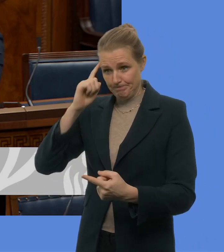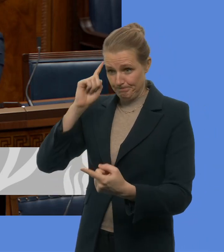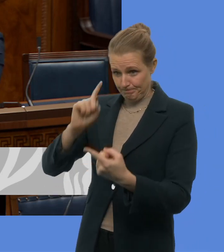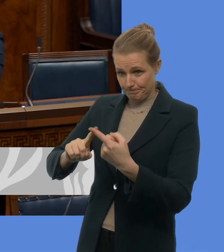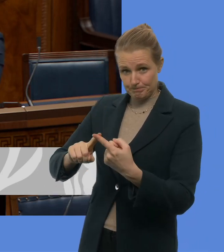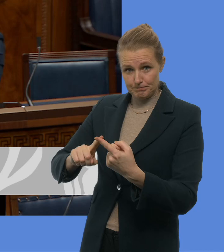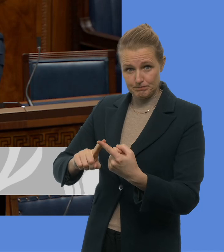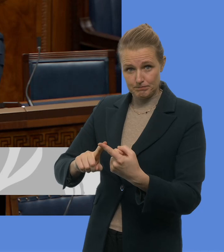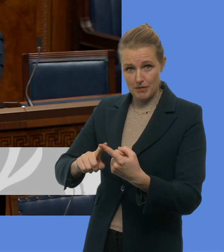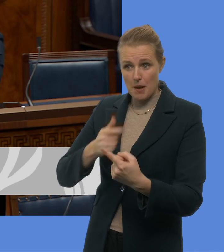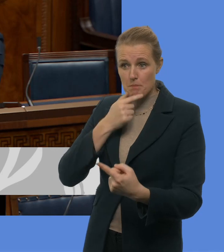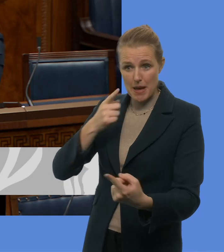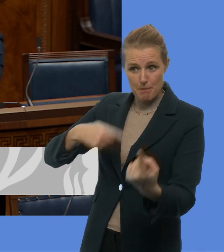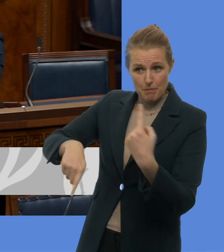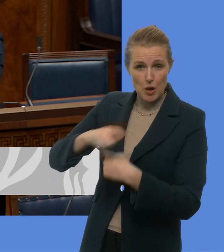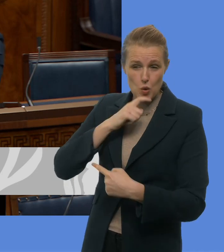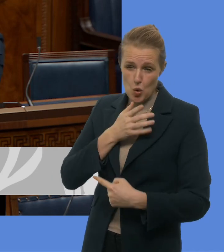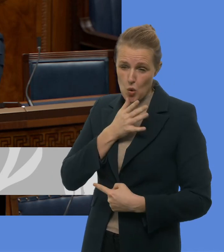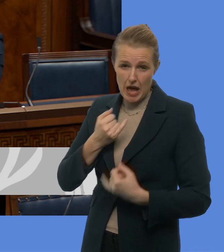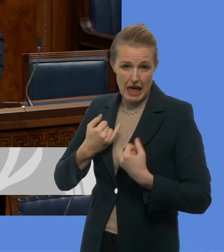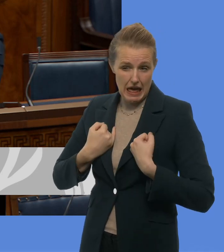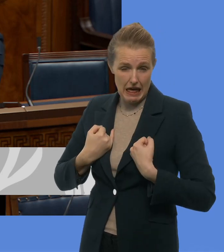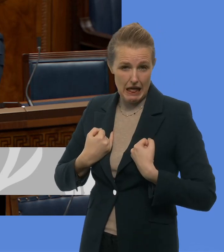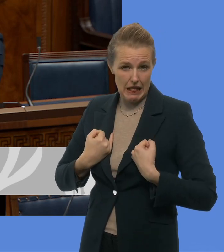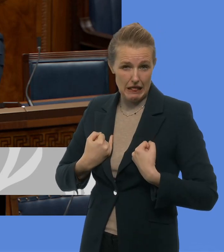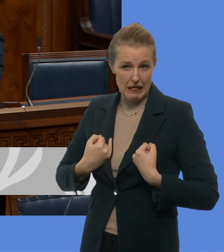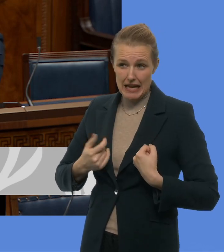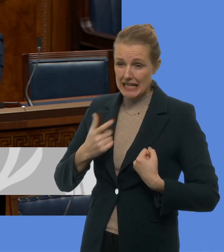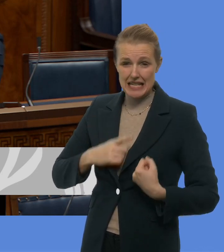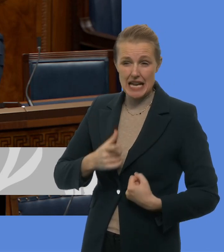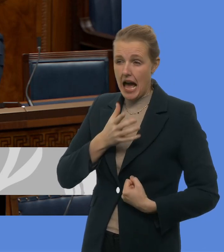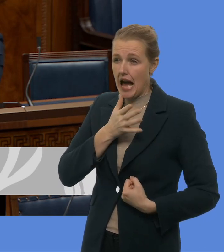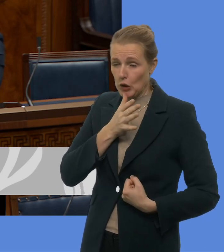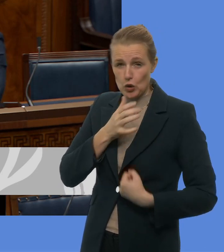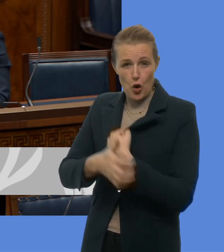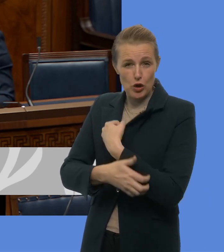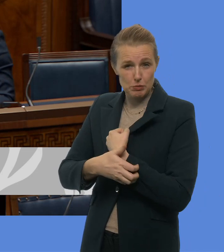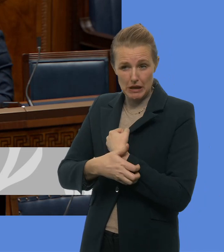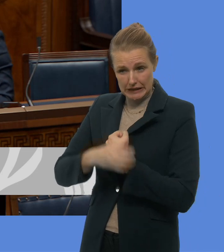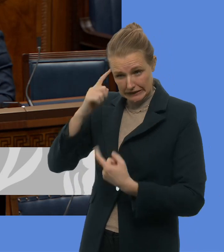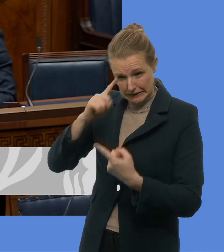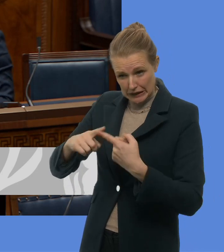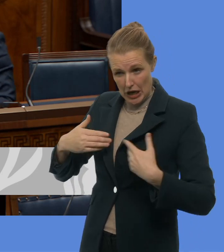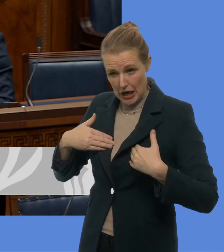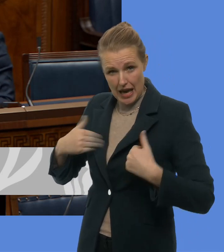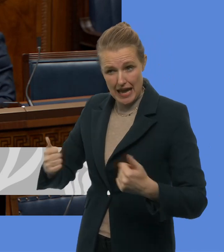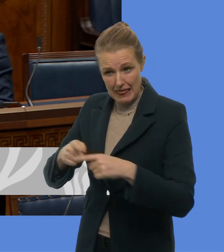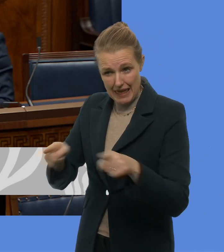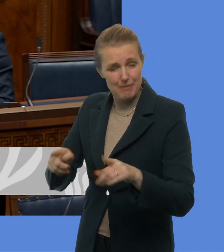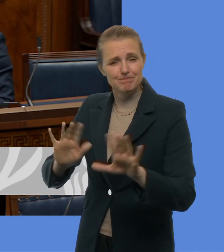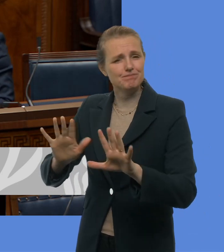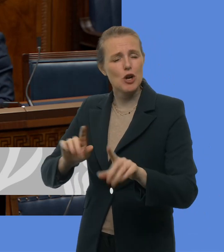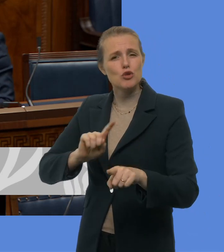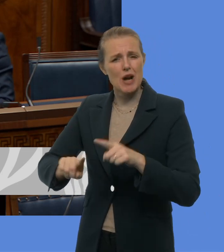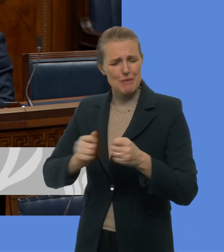become, in many cases, acutely ill and need an acute hospital, and get the emphasis into community care, into primary